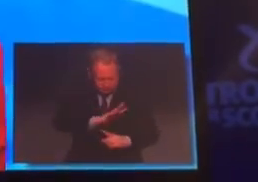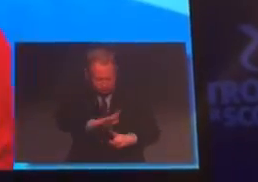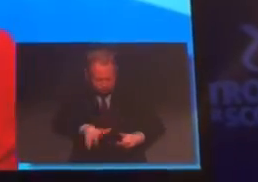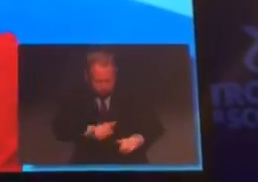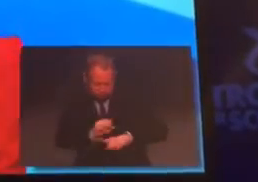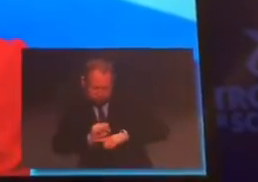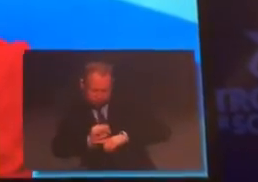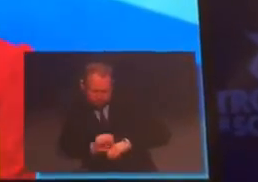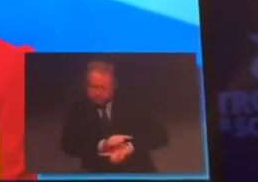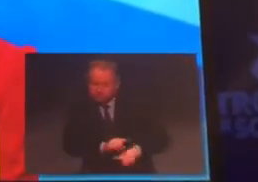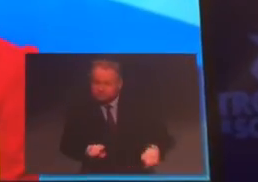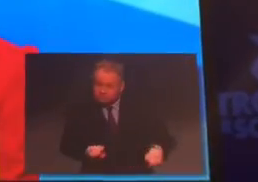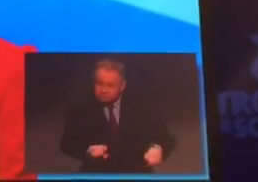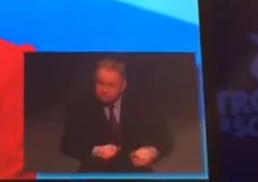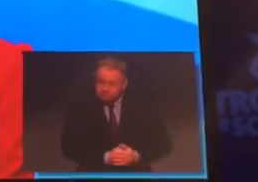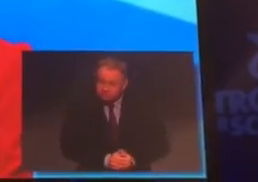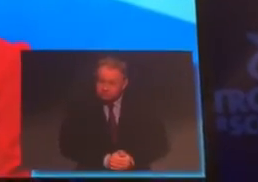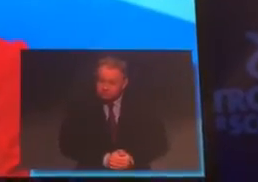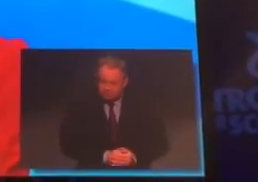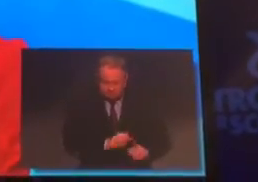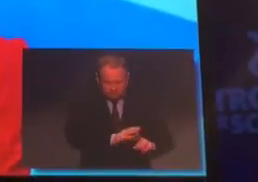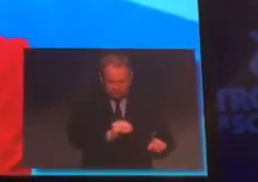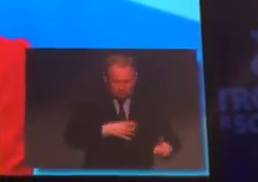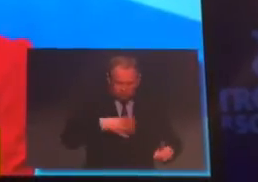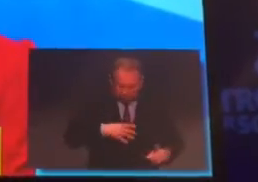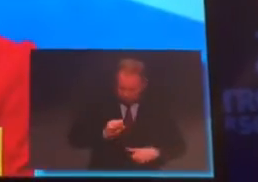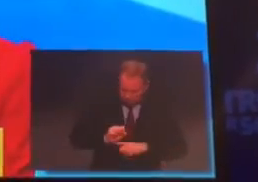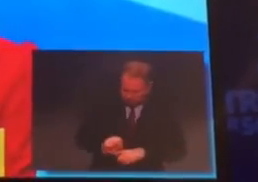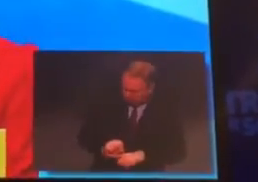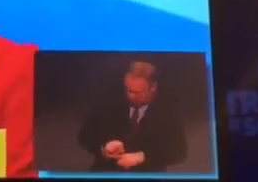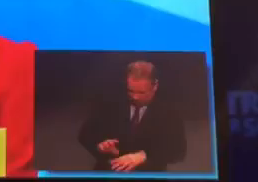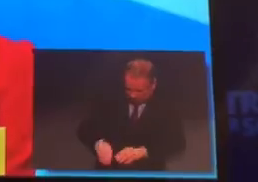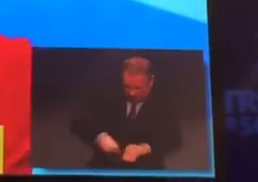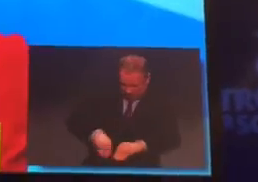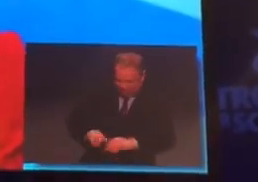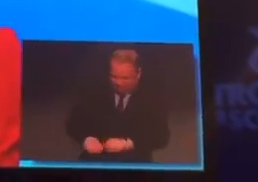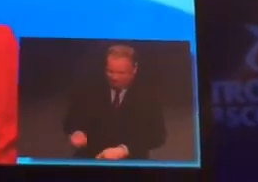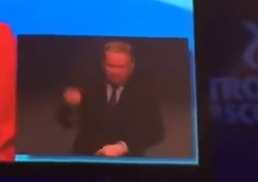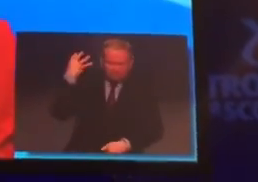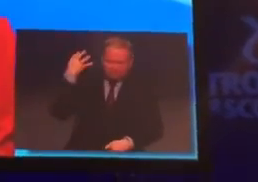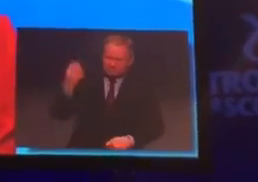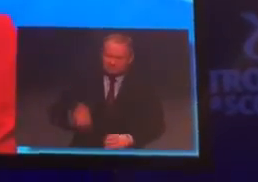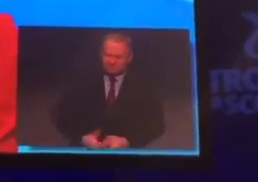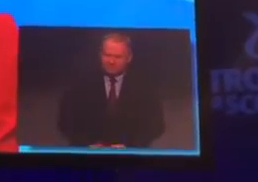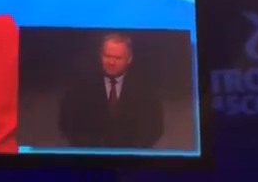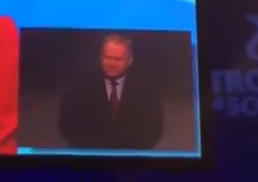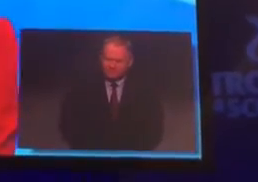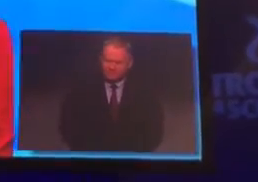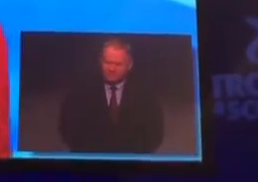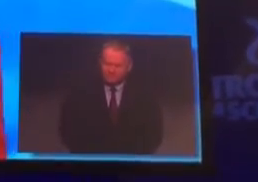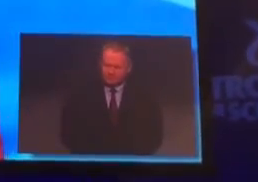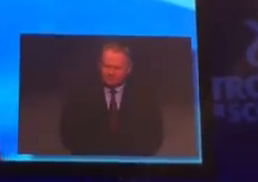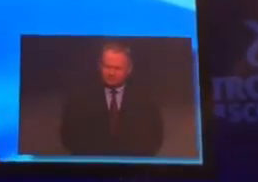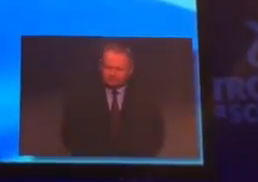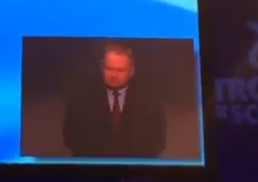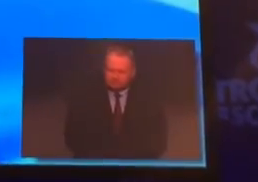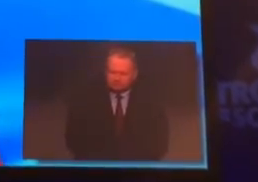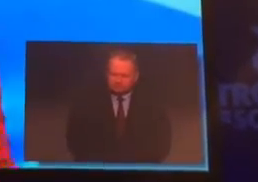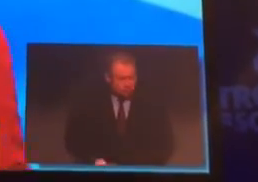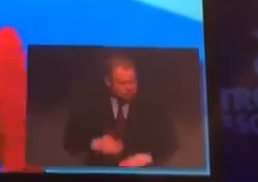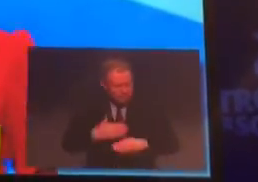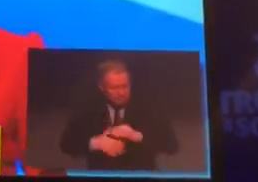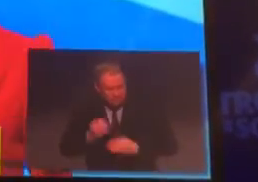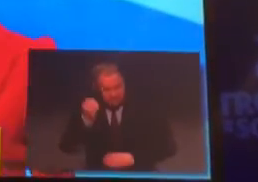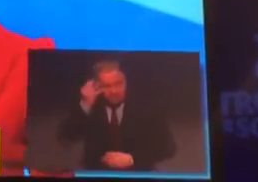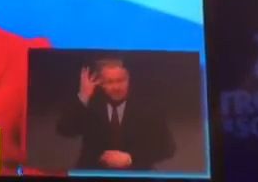guarantees. Protections that the Tories will rip up in an instant if given the chance. And let's never